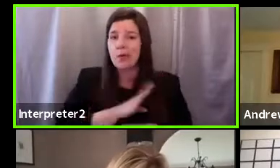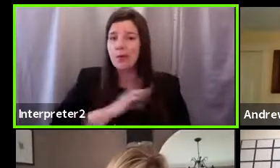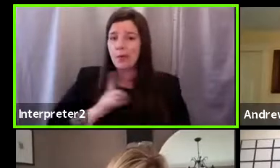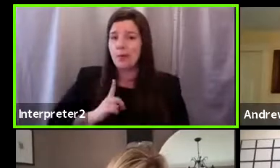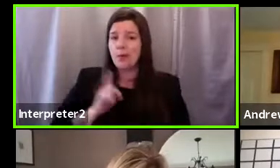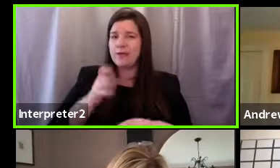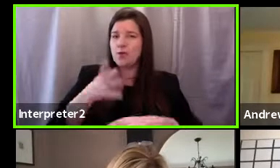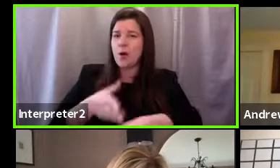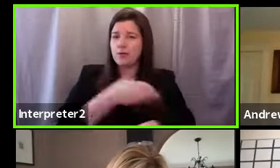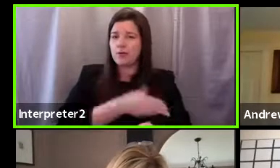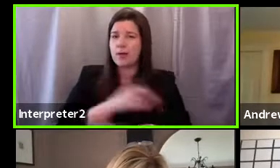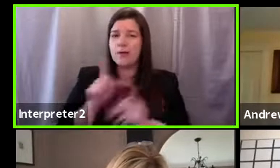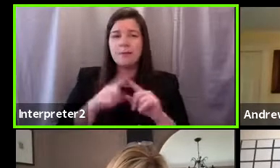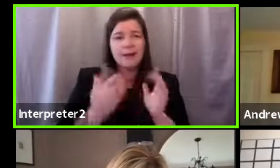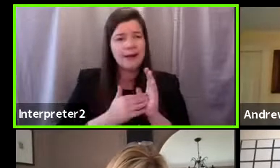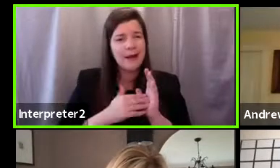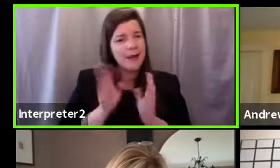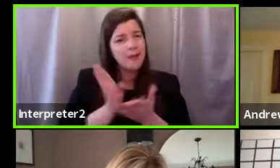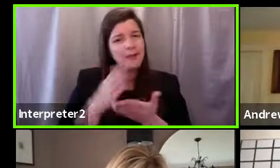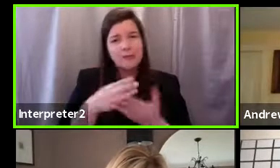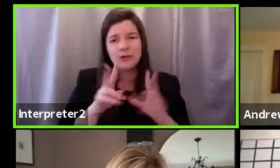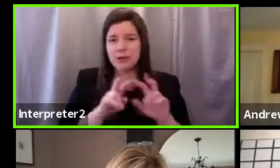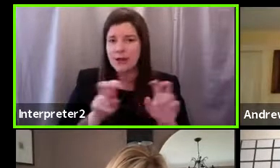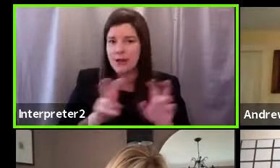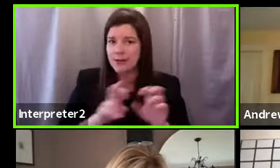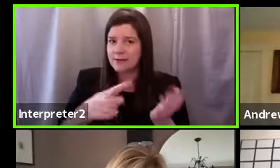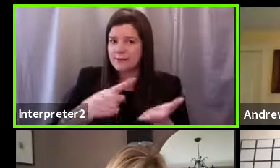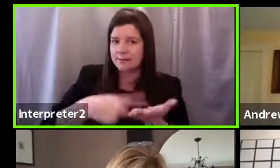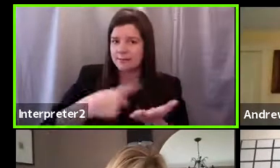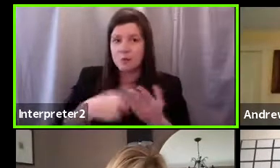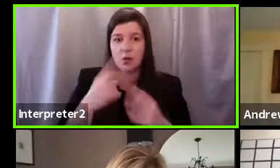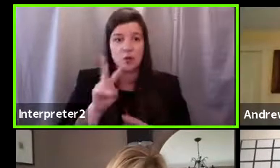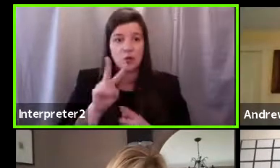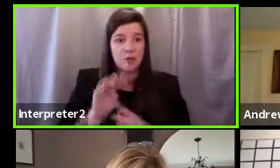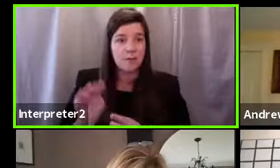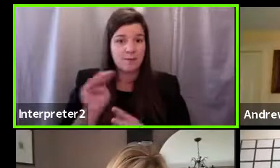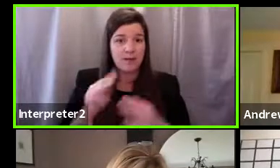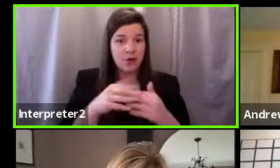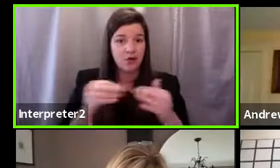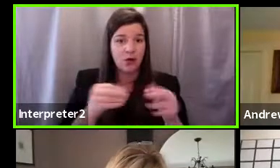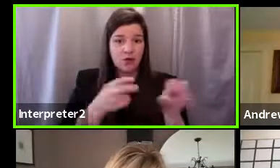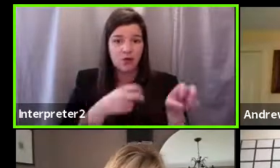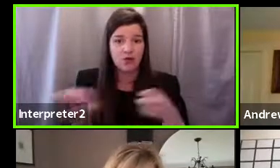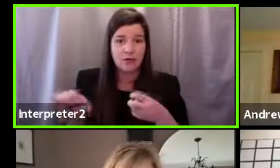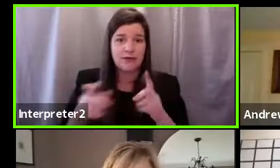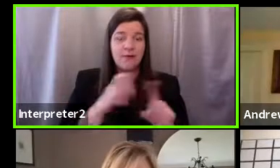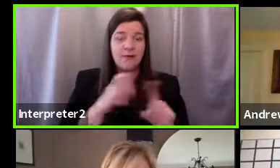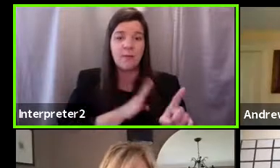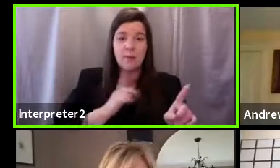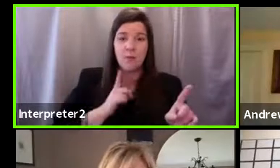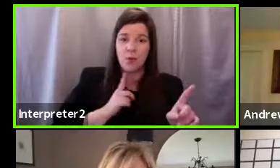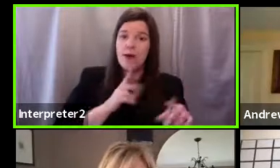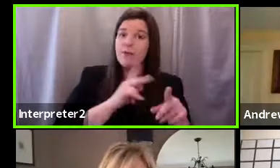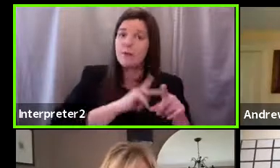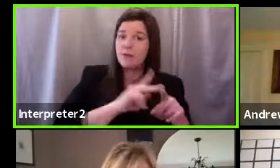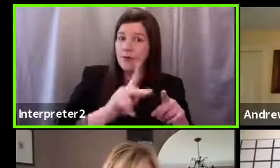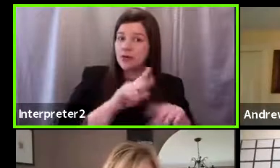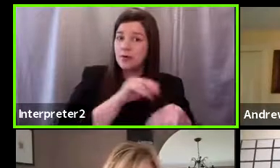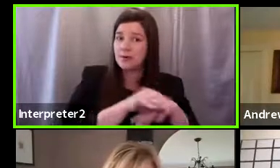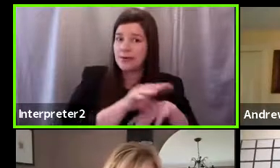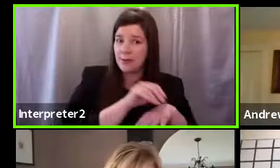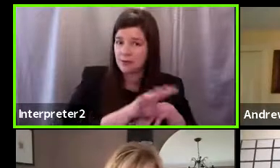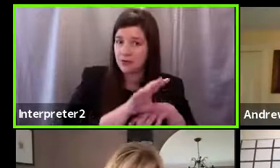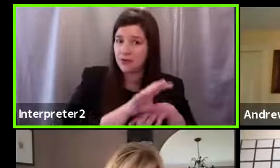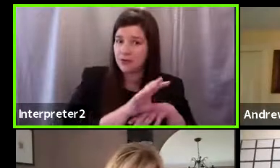the same time, the budget analyst did talk about a $2 million transfer from the Board of Professional Counselors and Therapists to the Behavioral